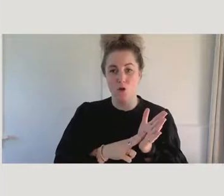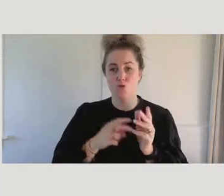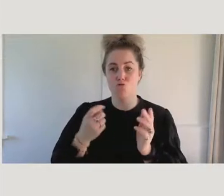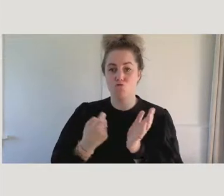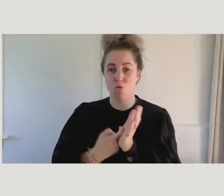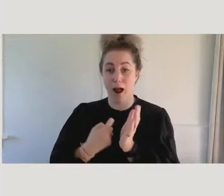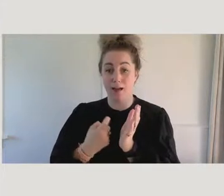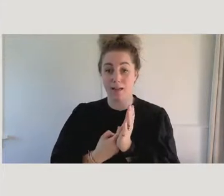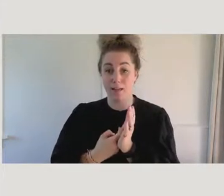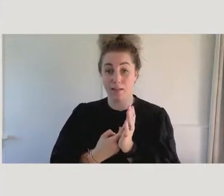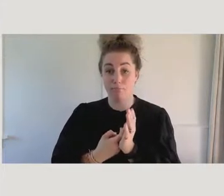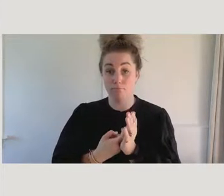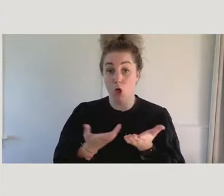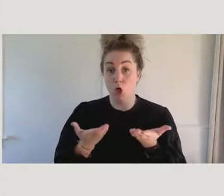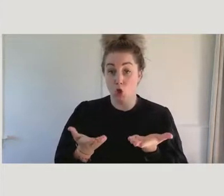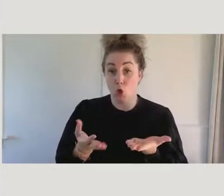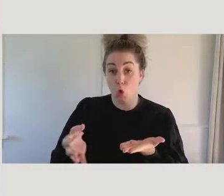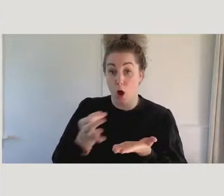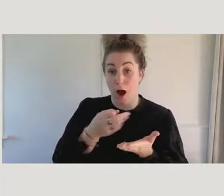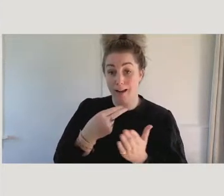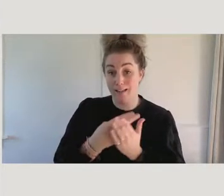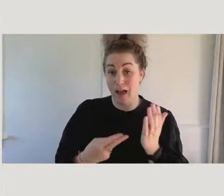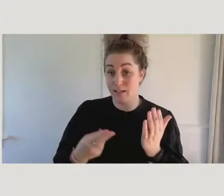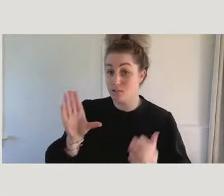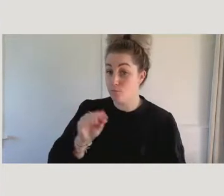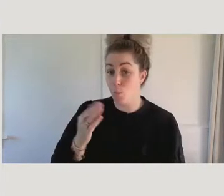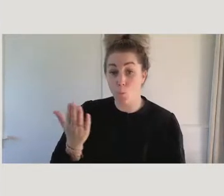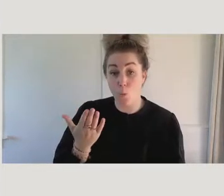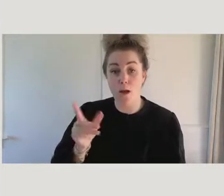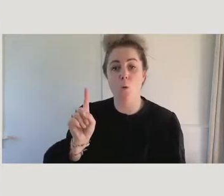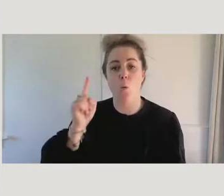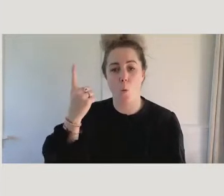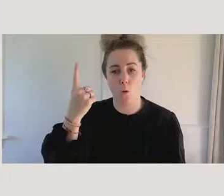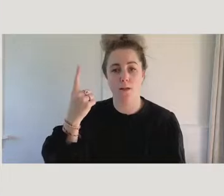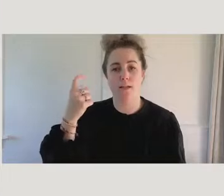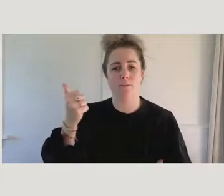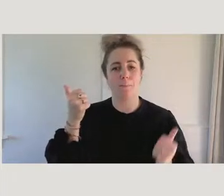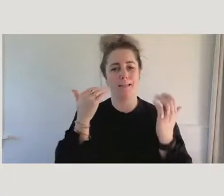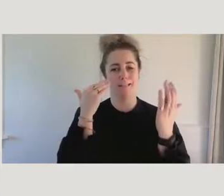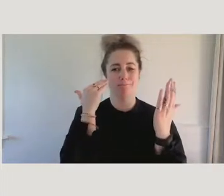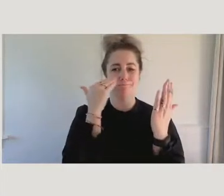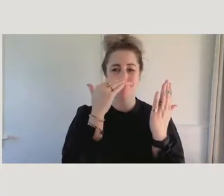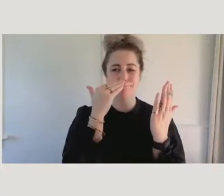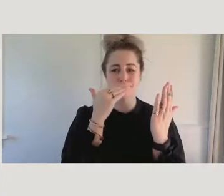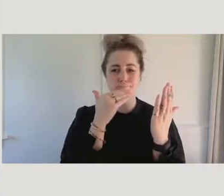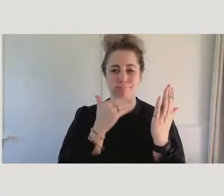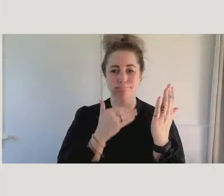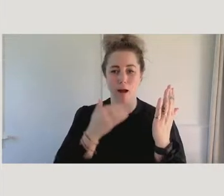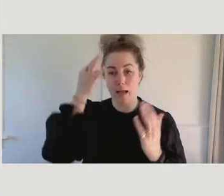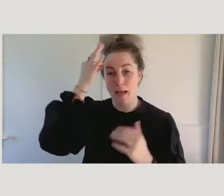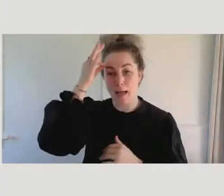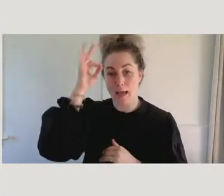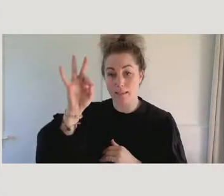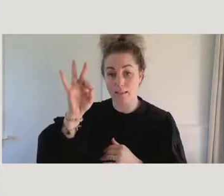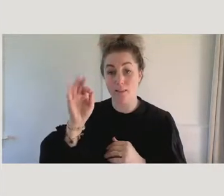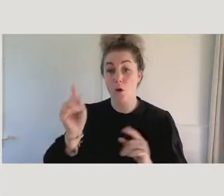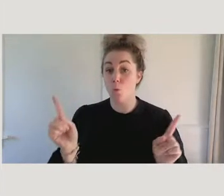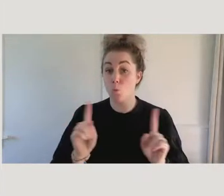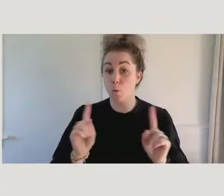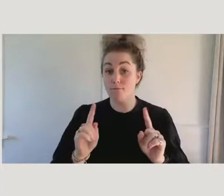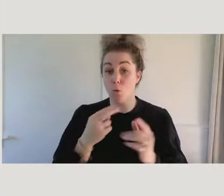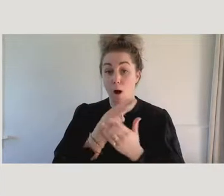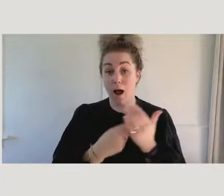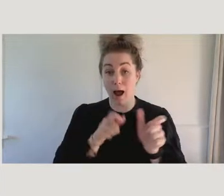Auckland and he had a huge list of hints for artists